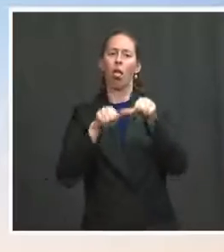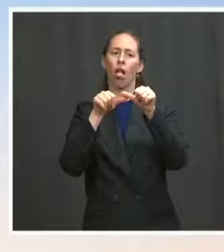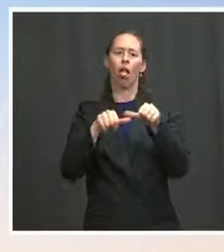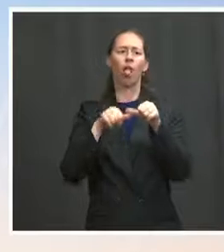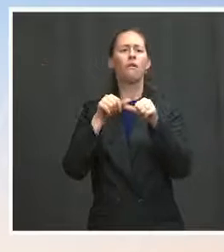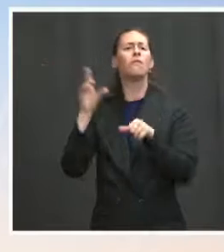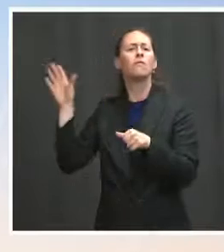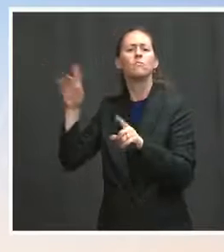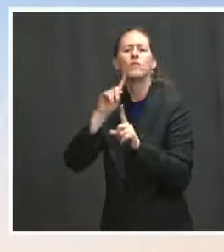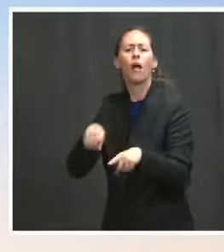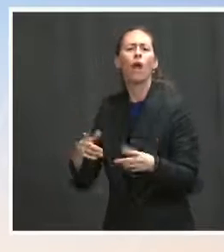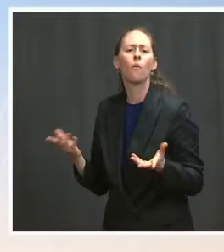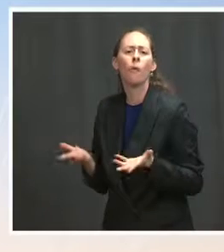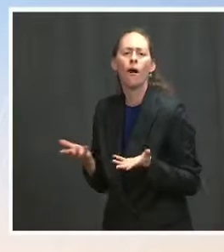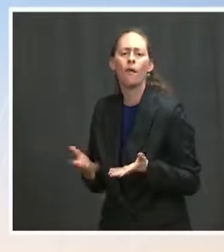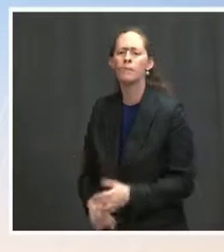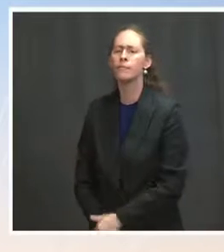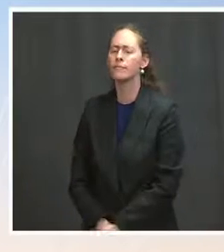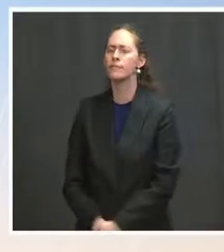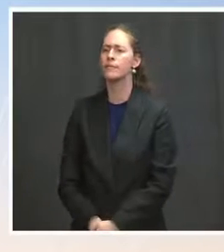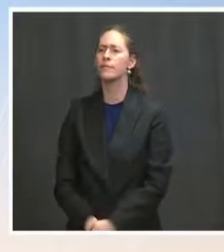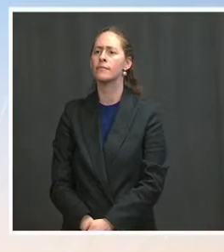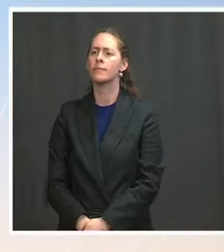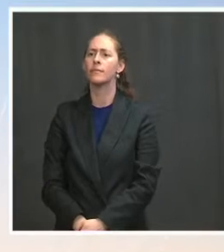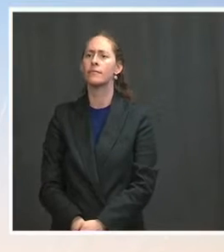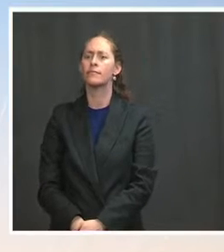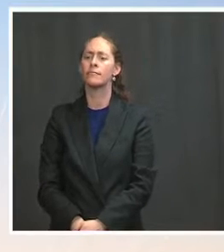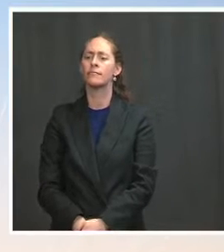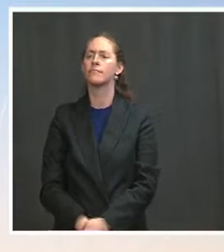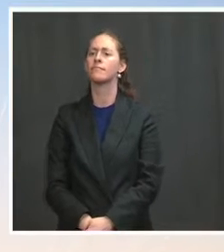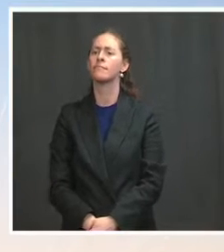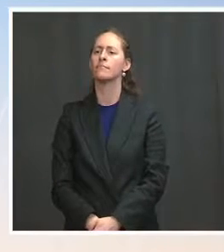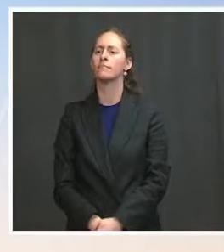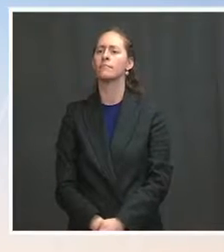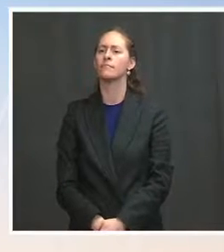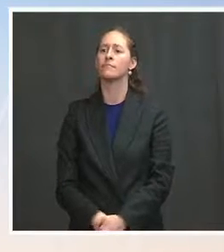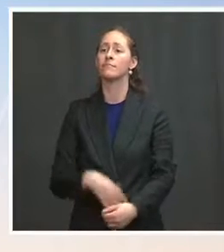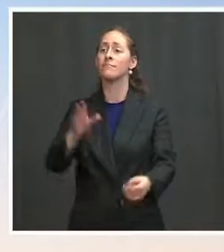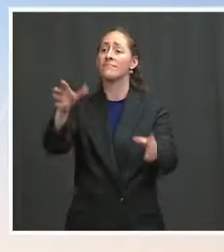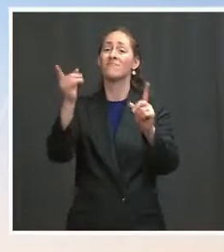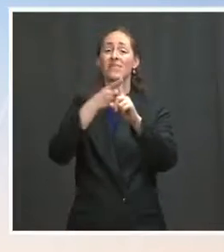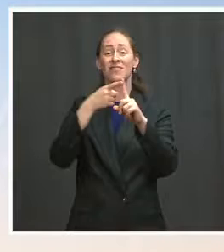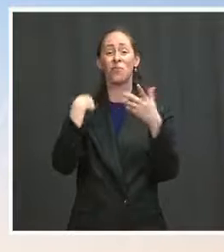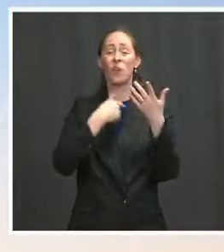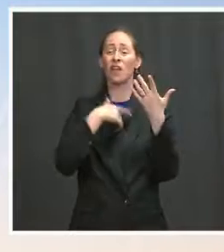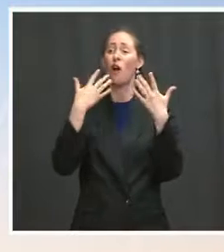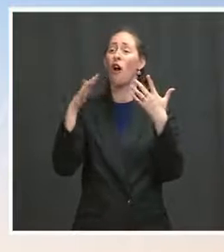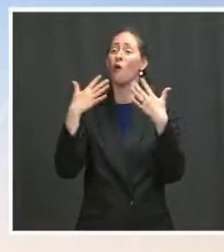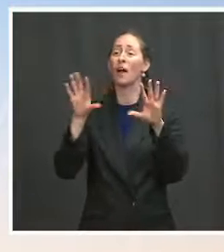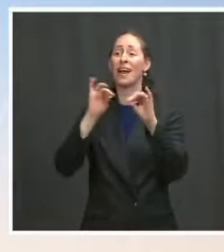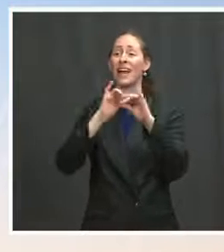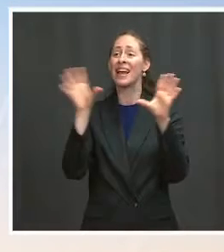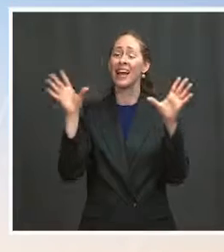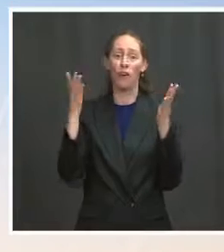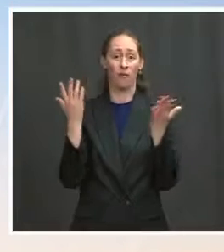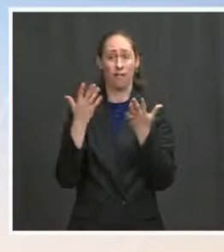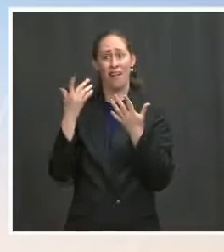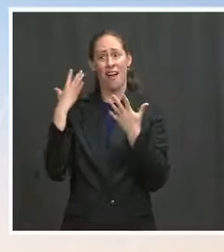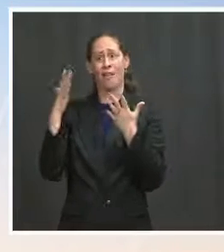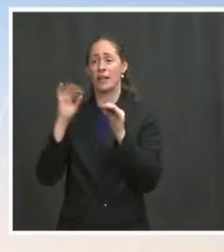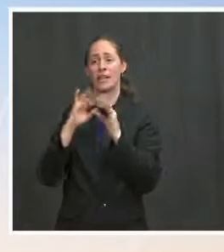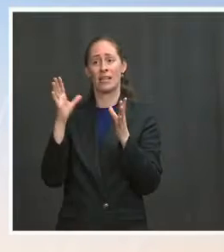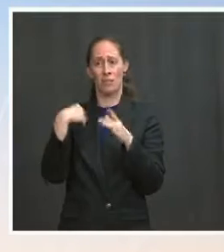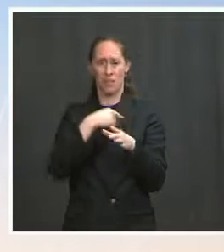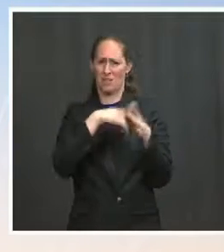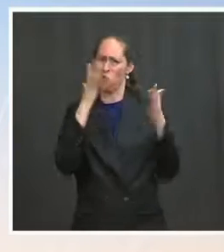that? I would say first that we have been very clear, and the president was when he made his announcement about his plans to withdraw troops, that we plan to have a